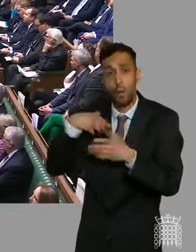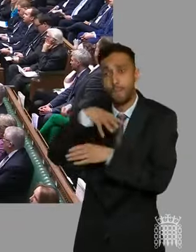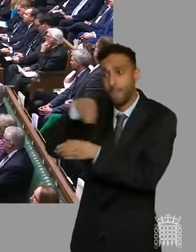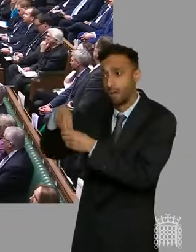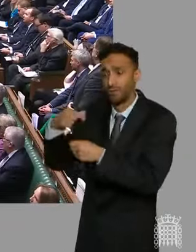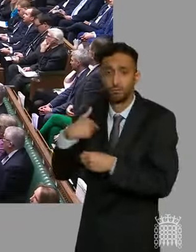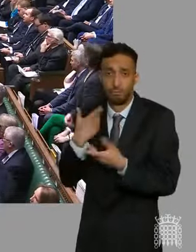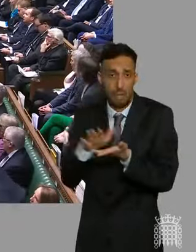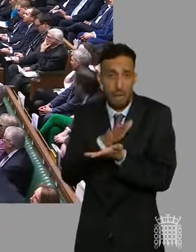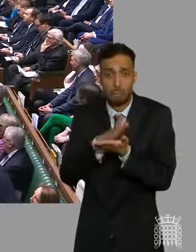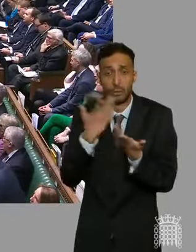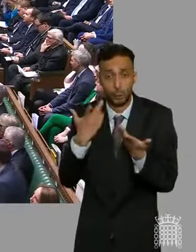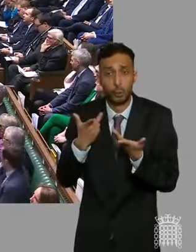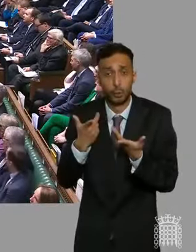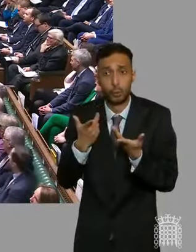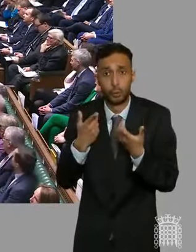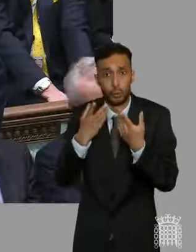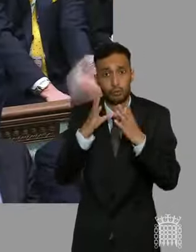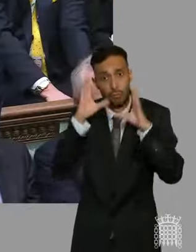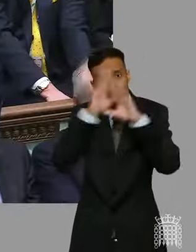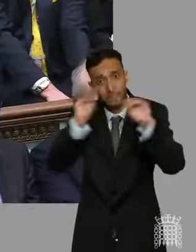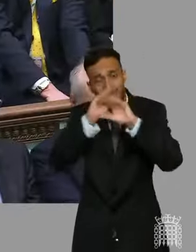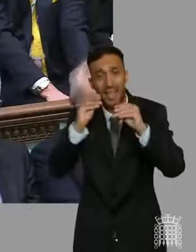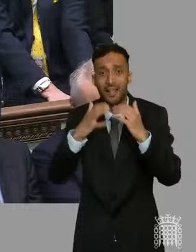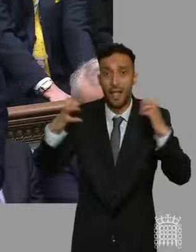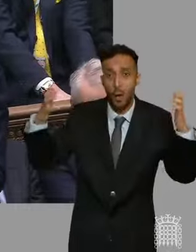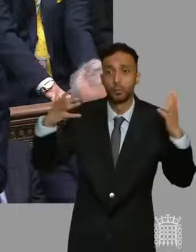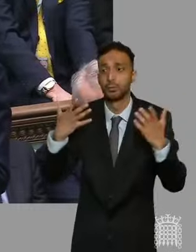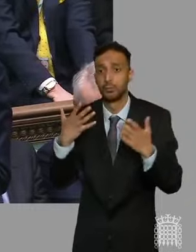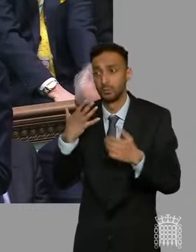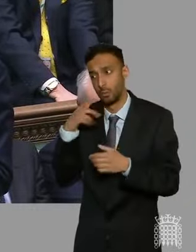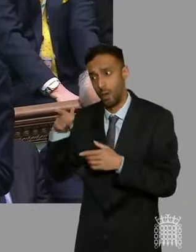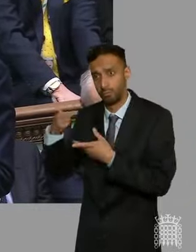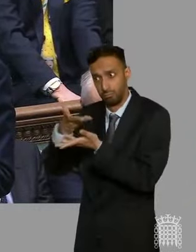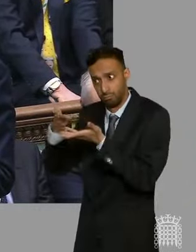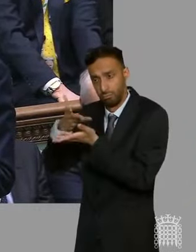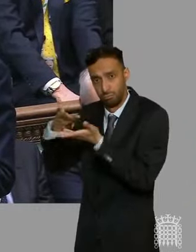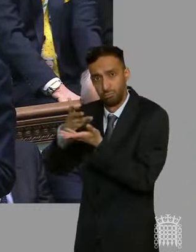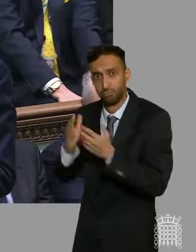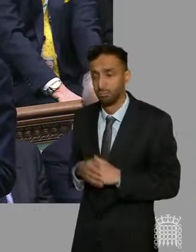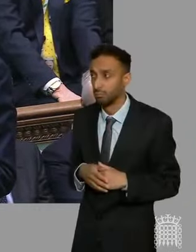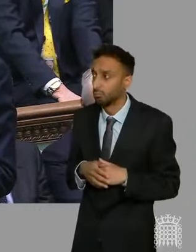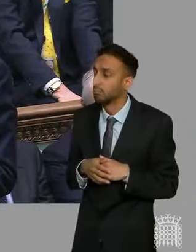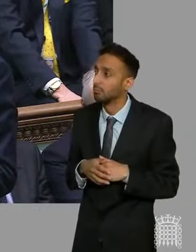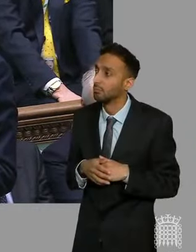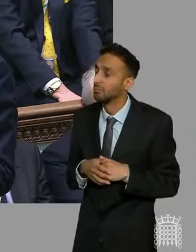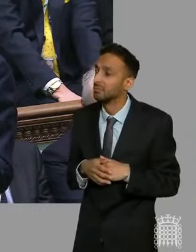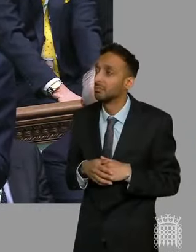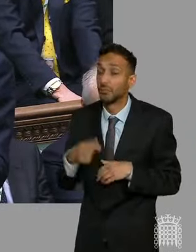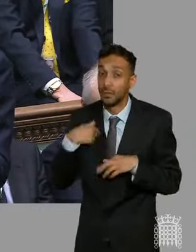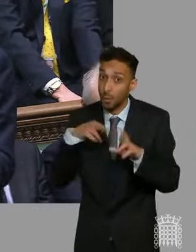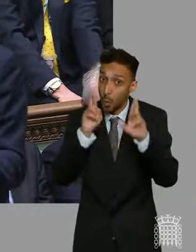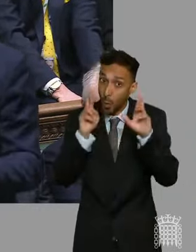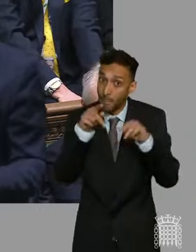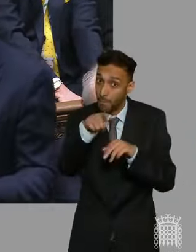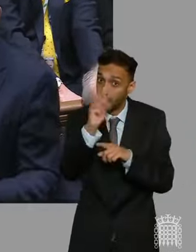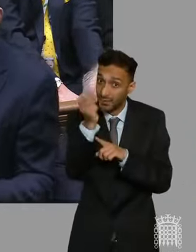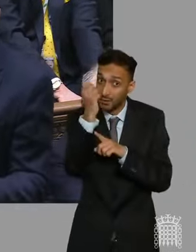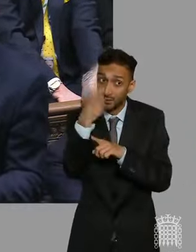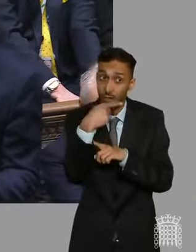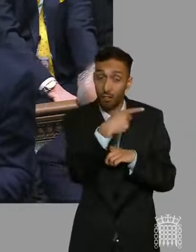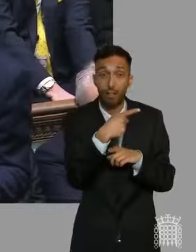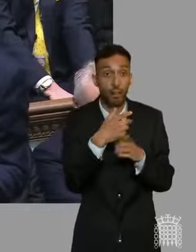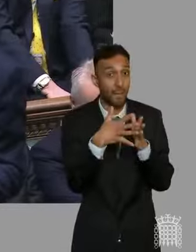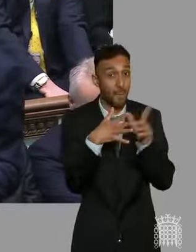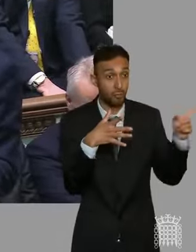Davey. I hope he's successful in keeping the US on board with our European allies, and I'm glad he's talking